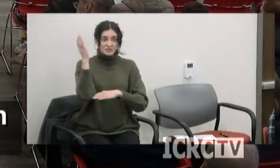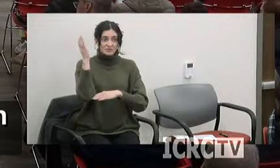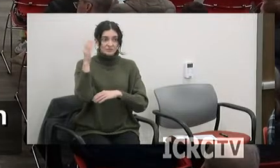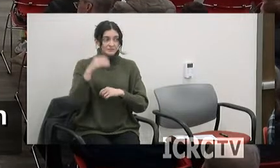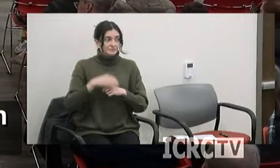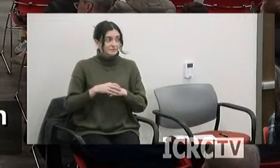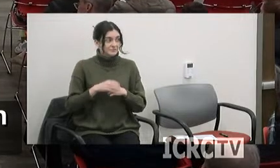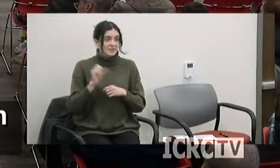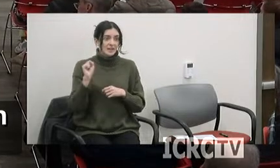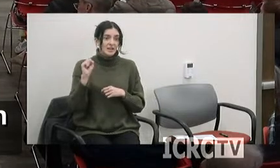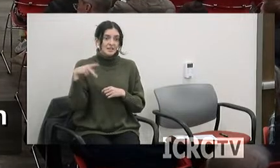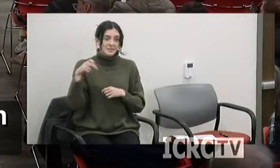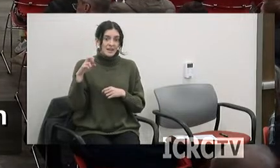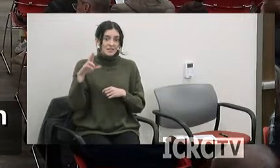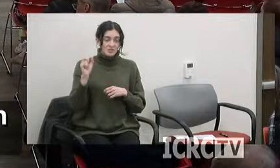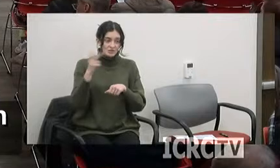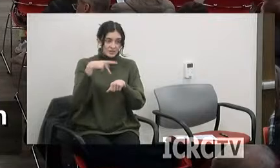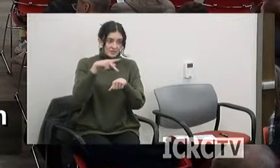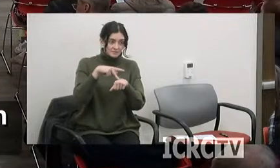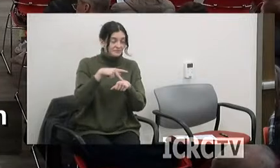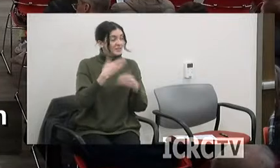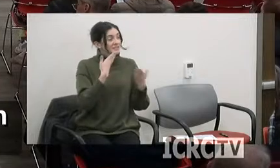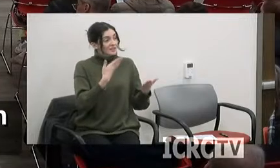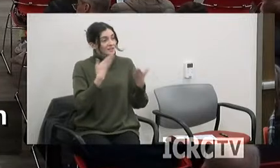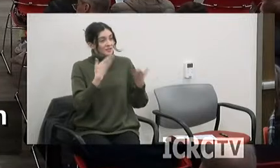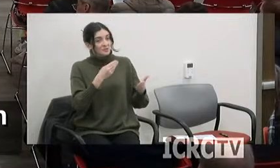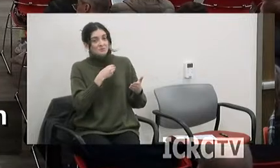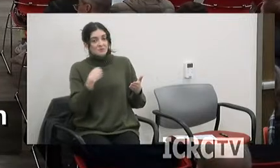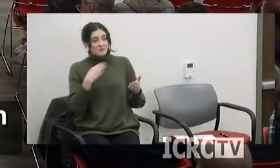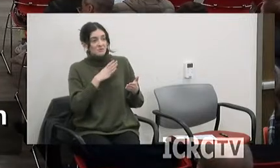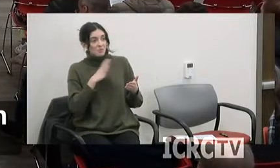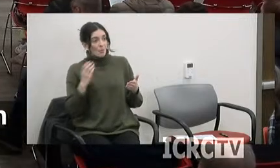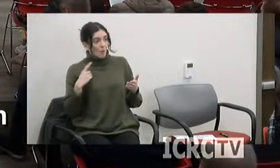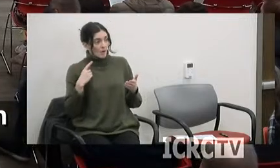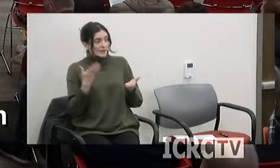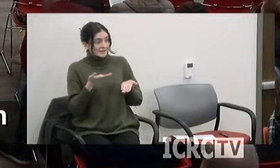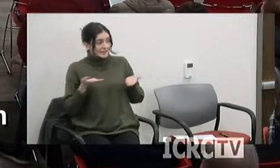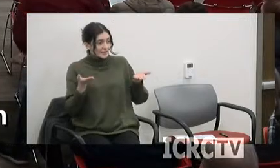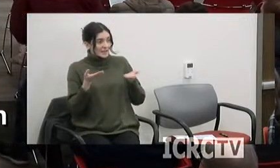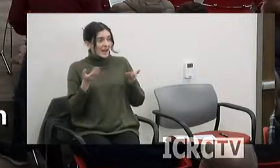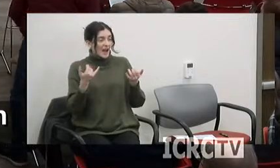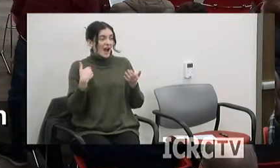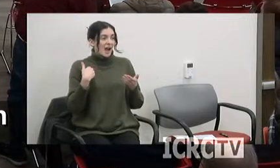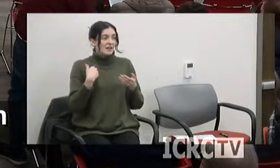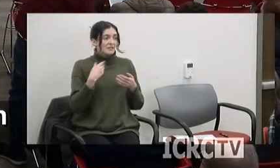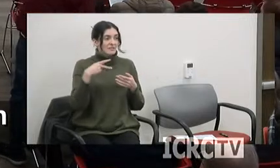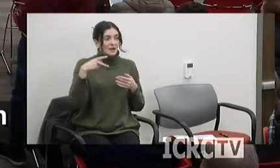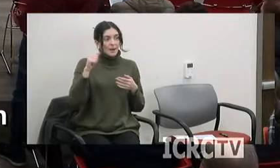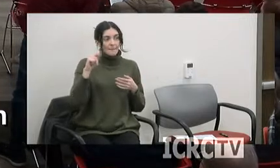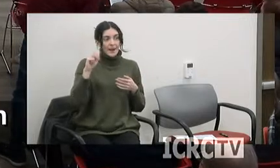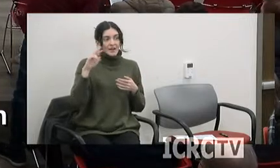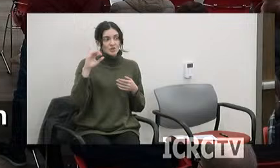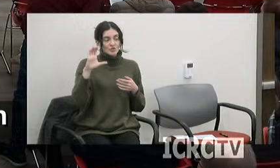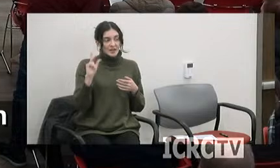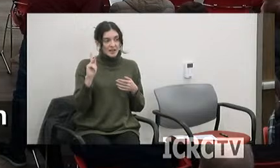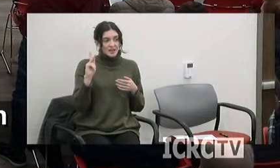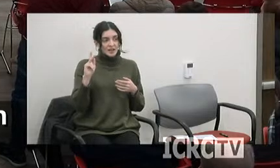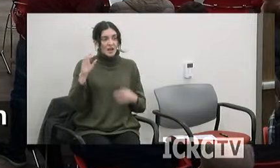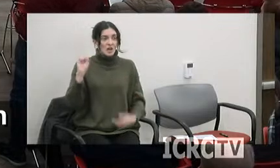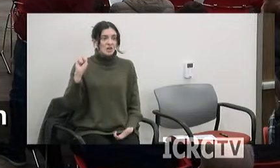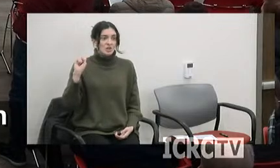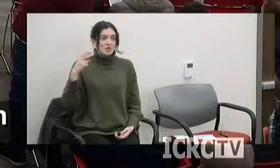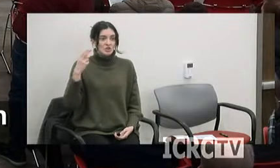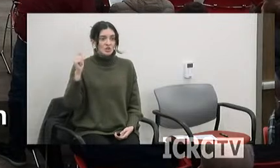Spicer. Thank you, President Miranda, members of the board. This evening we have Mr. Patrick Szymanski here to present from